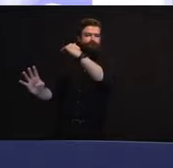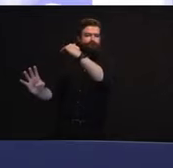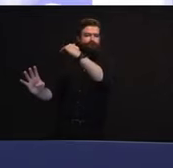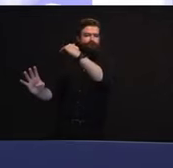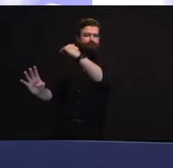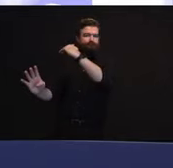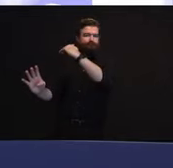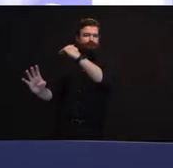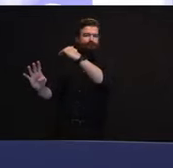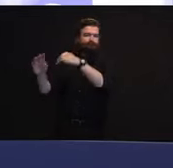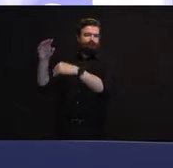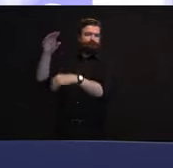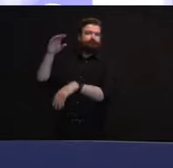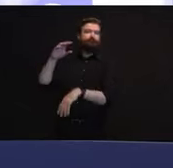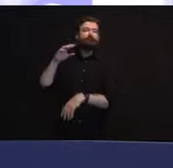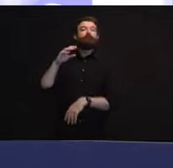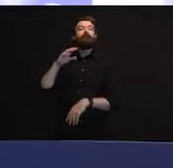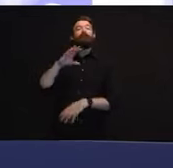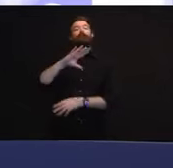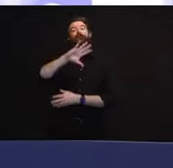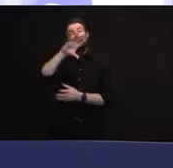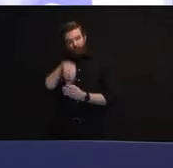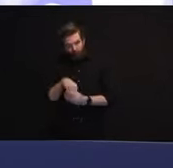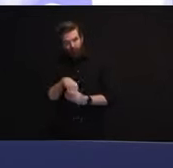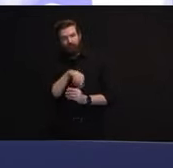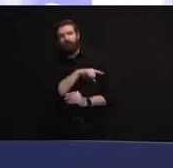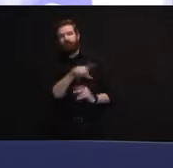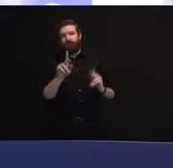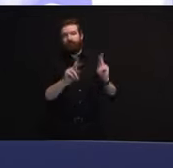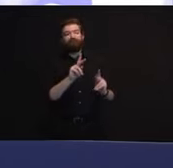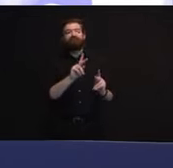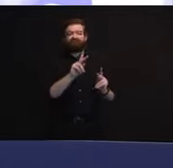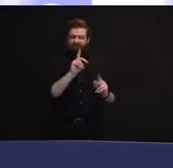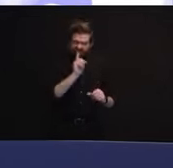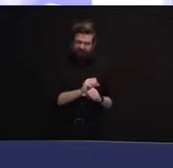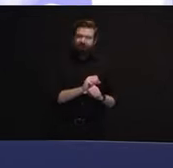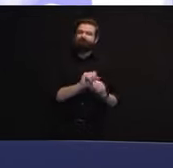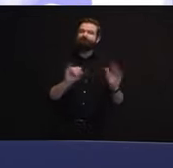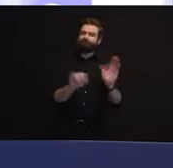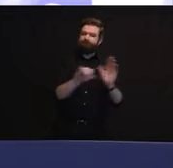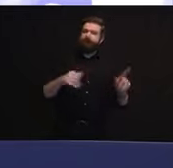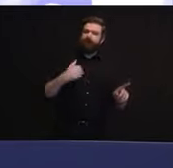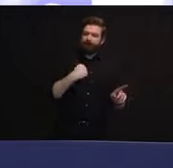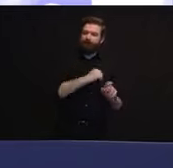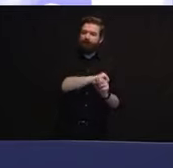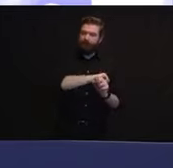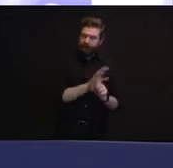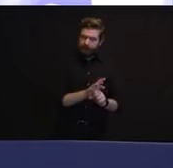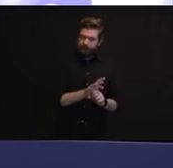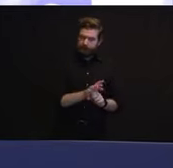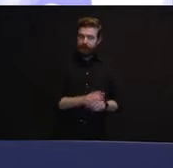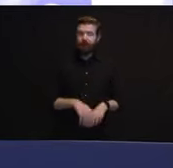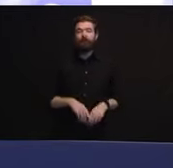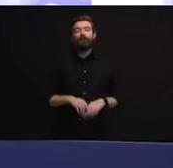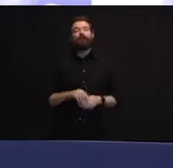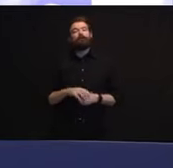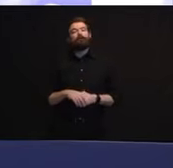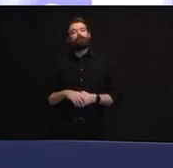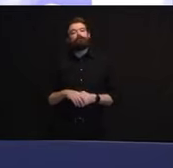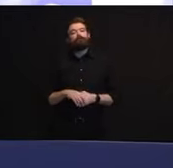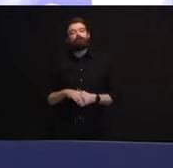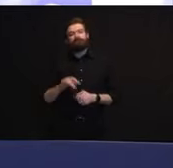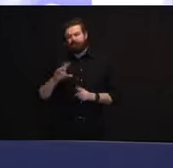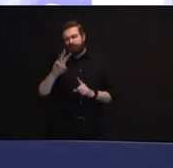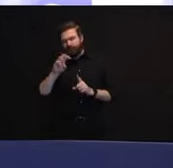evening. There are 615 individuals in critical care. 63% of those critical care patients are on